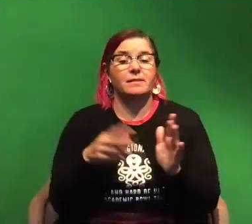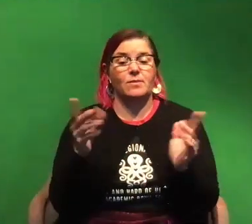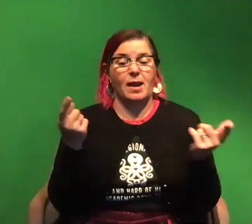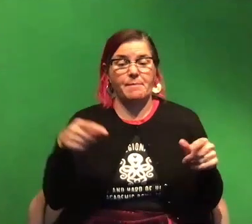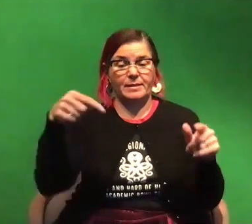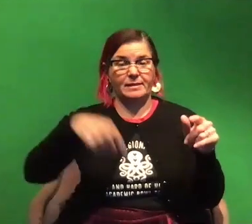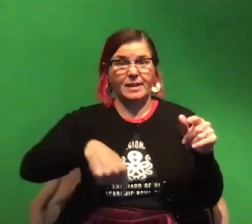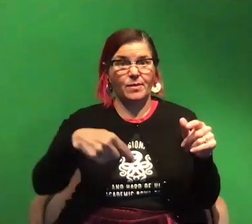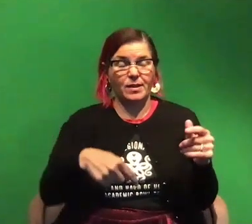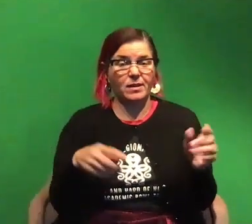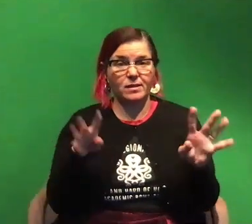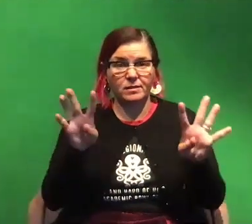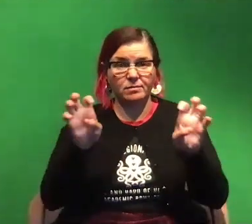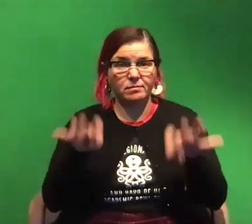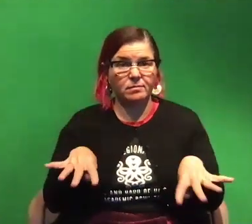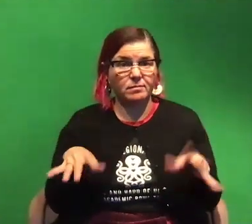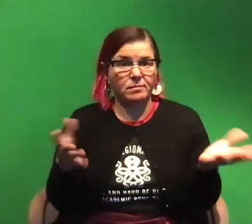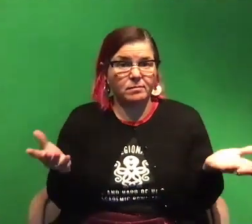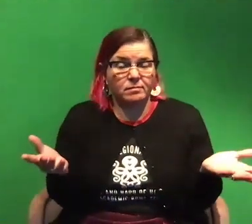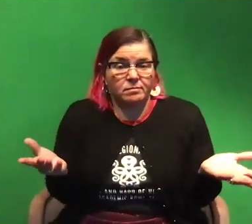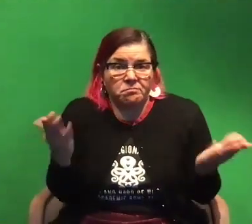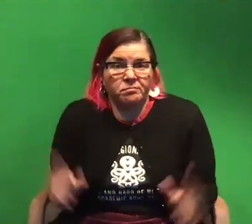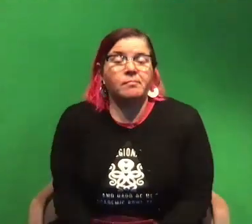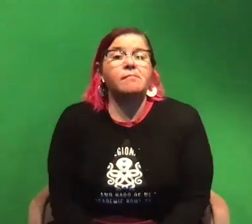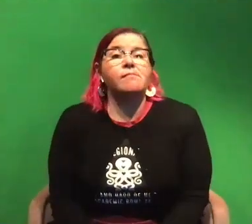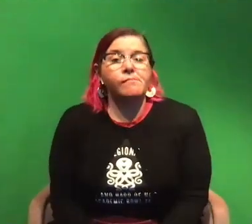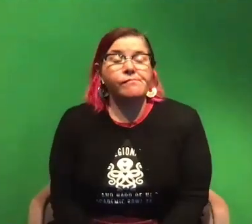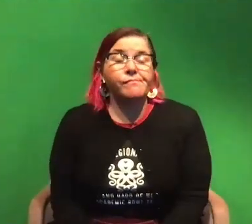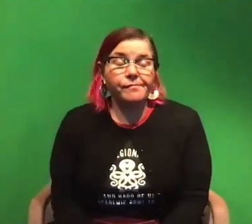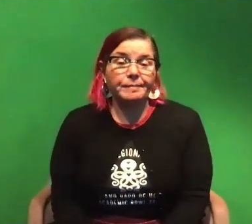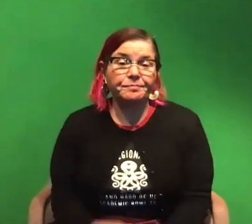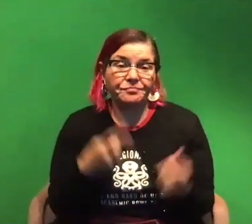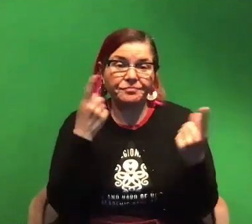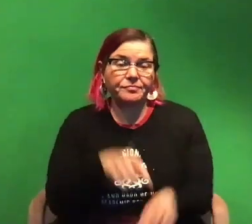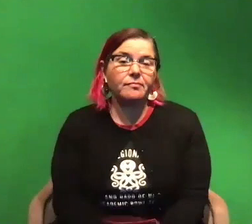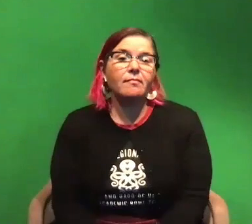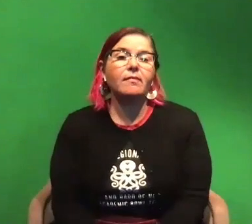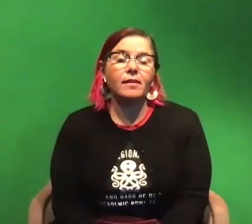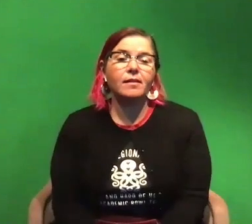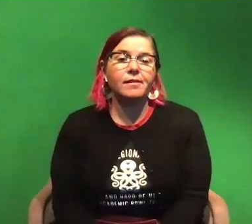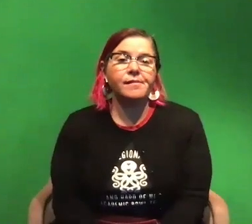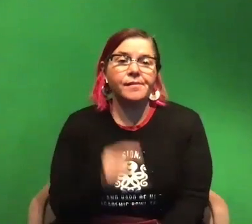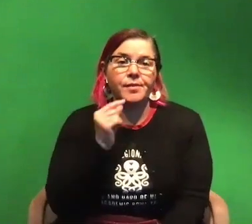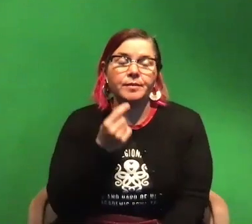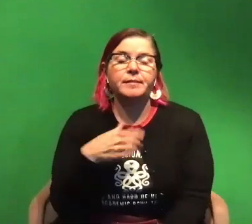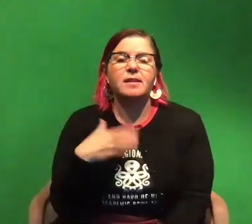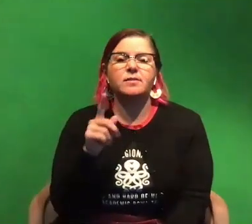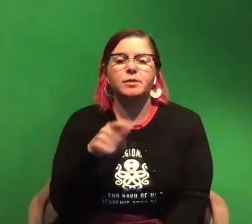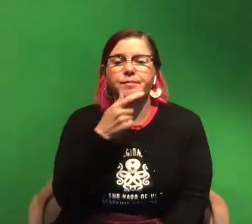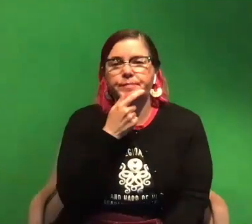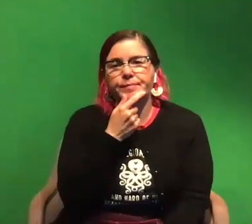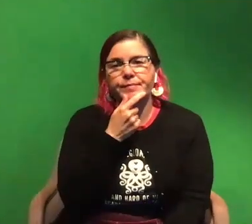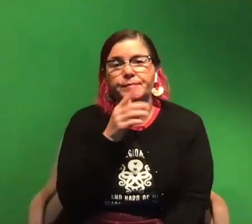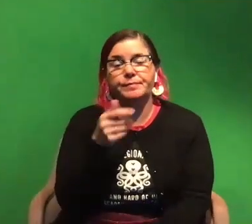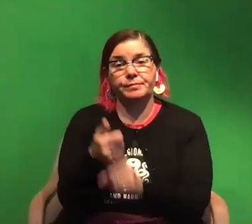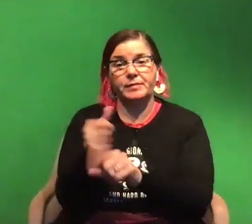is absolutely still a total mystery. Totally. Very cool. So the next question is, as a